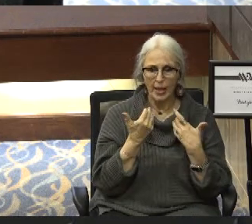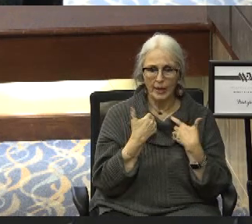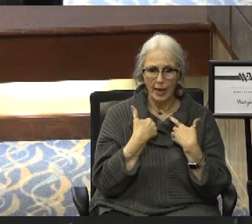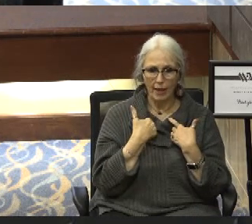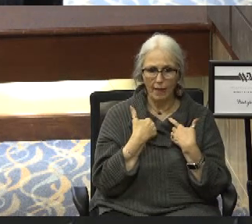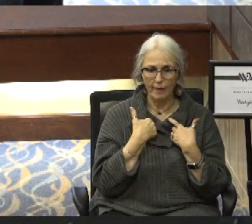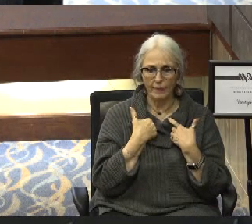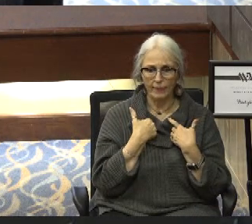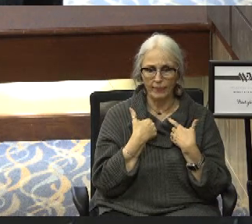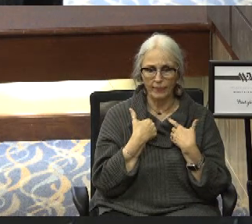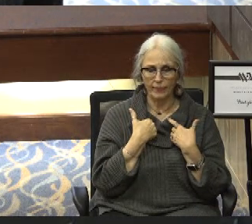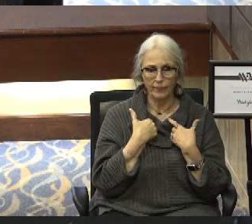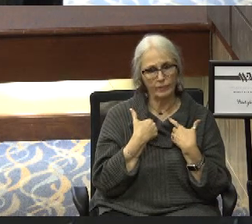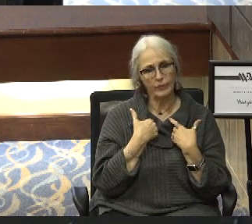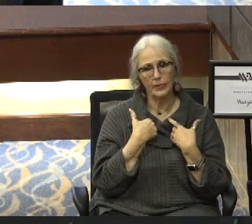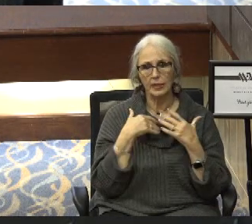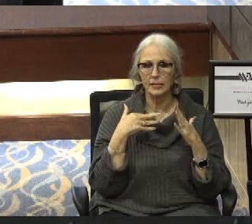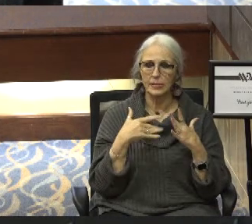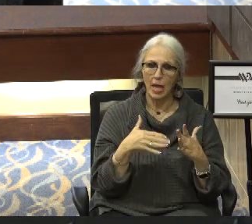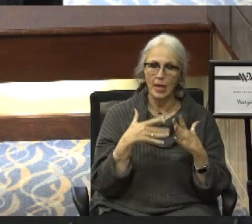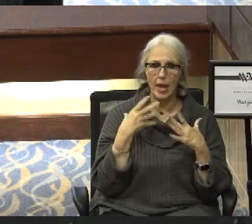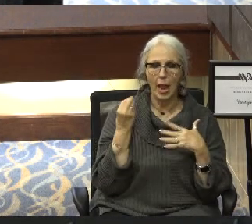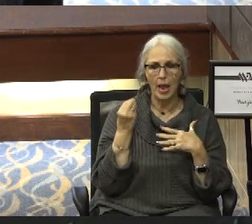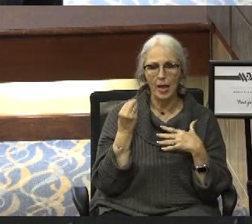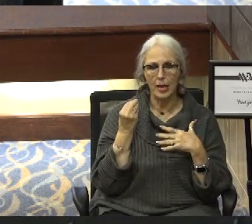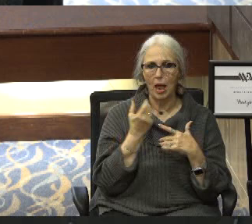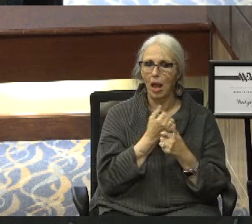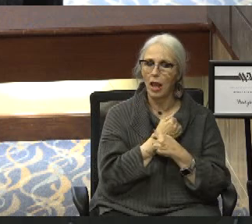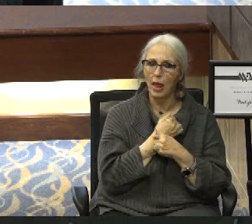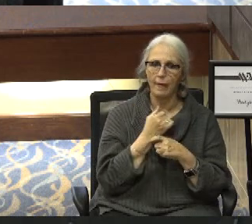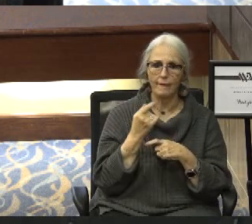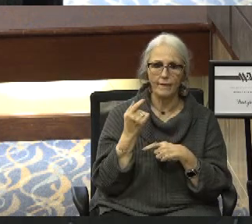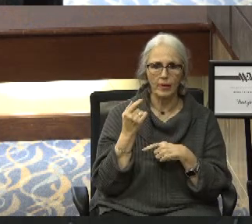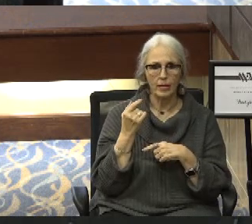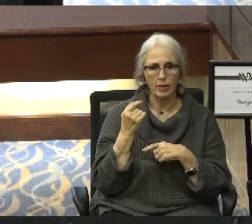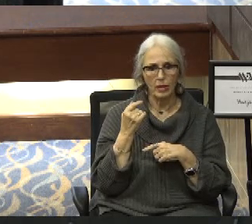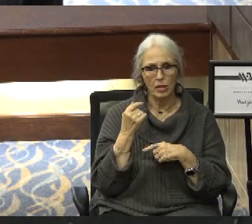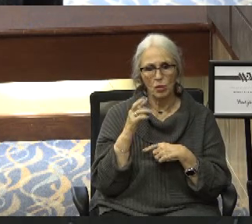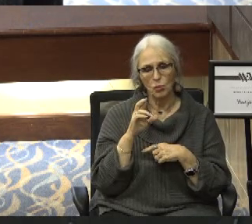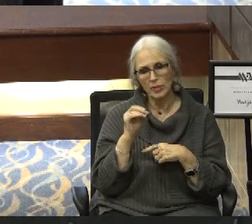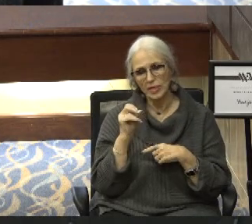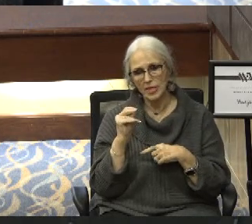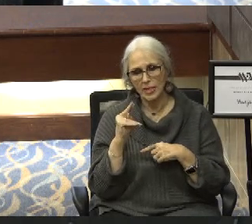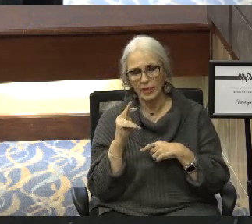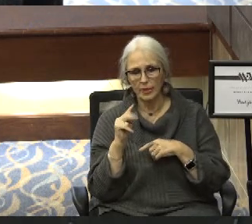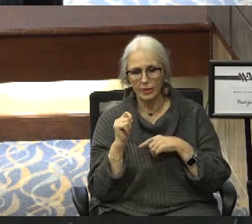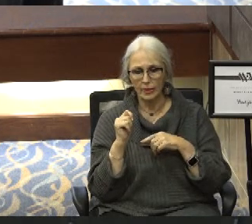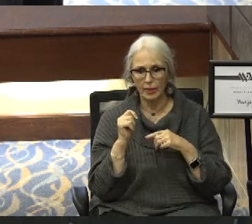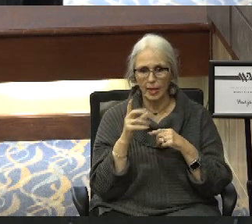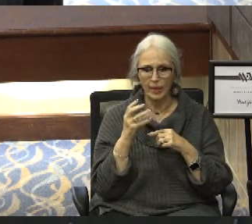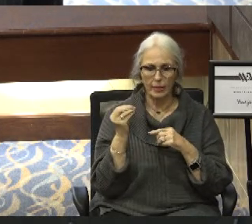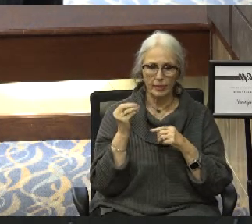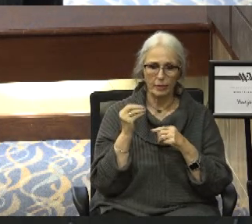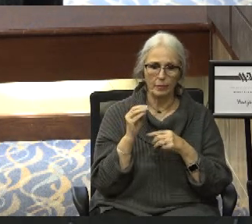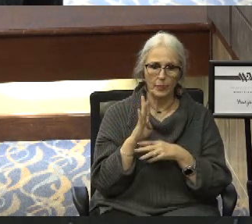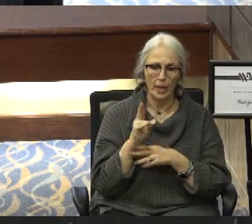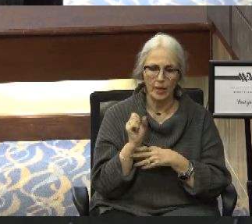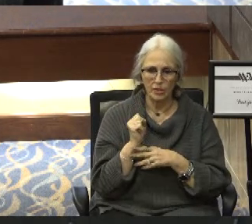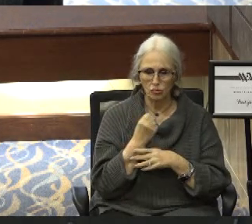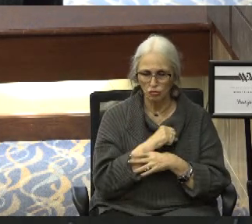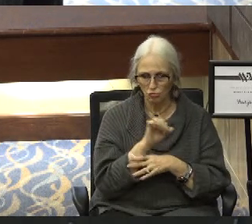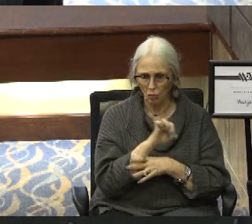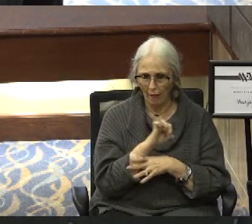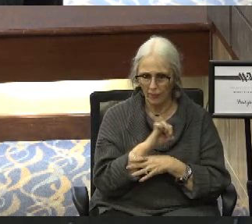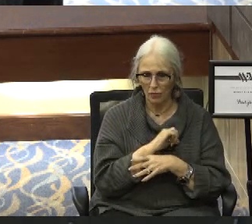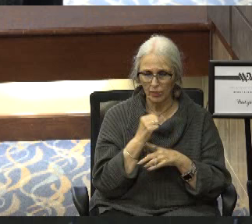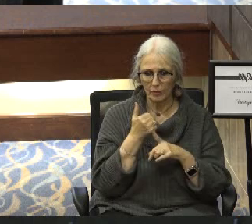be studied and really, I love the input of residents, and I think having the actual bus drivers themselves is such